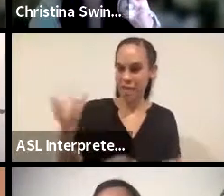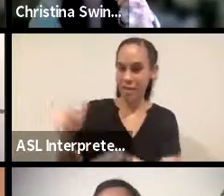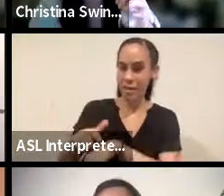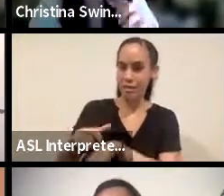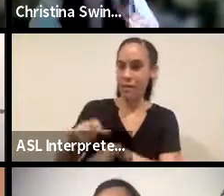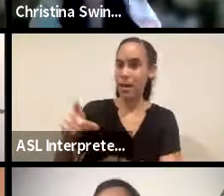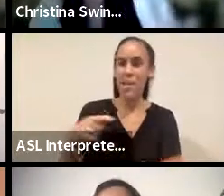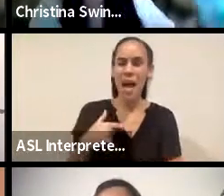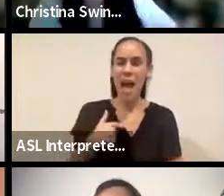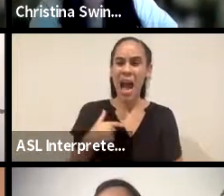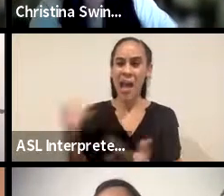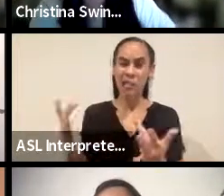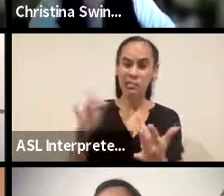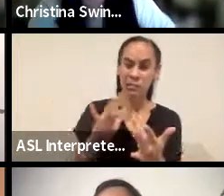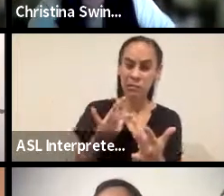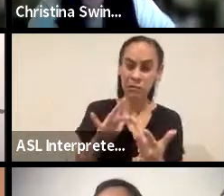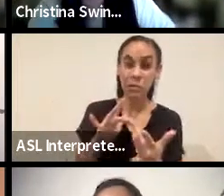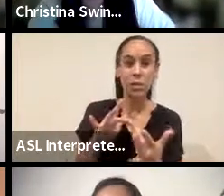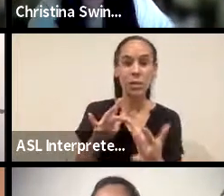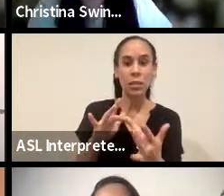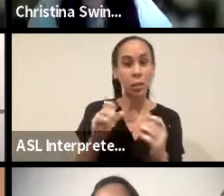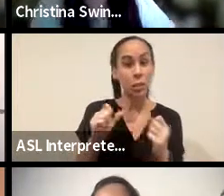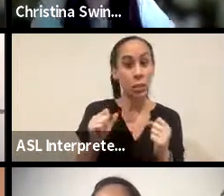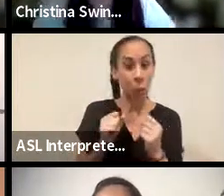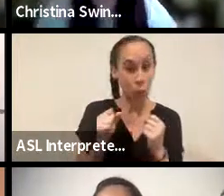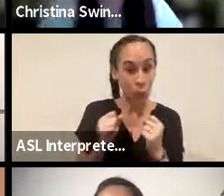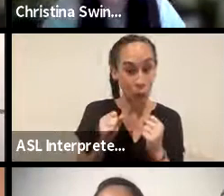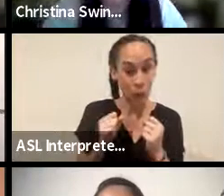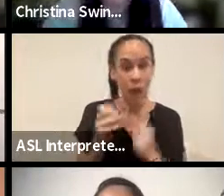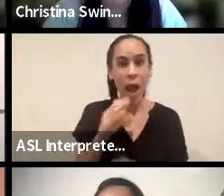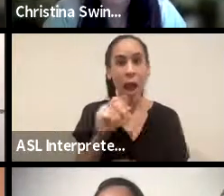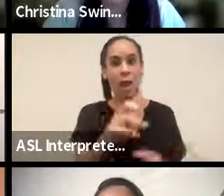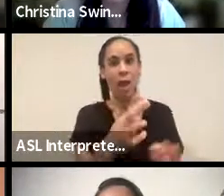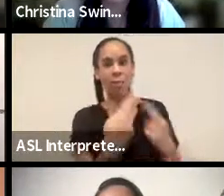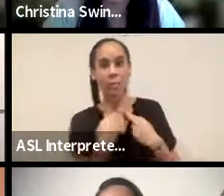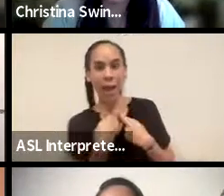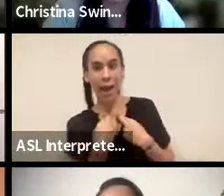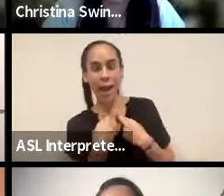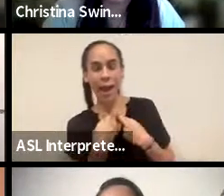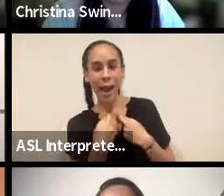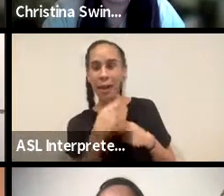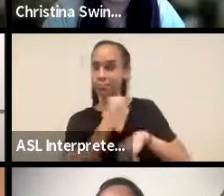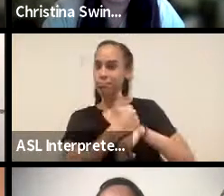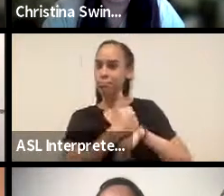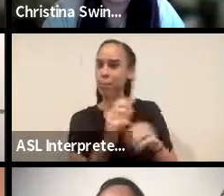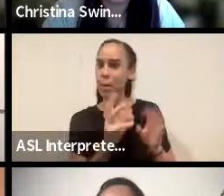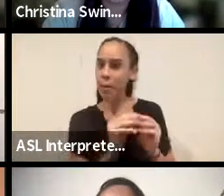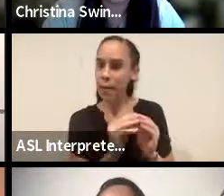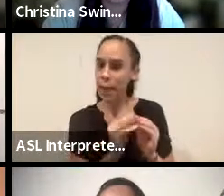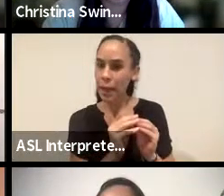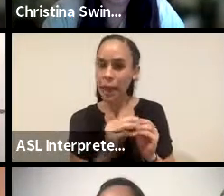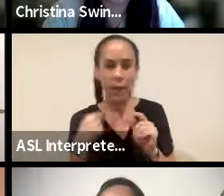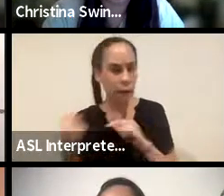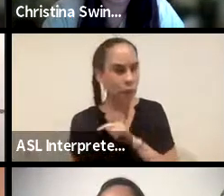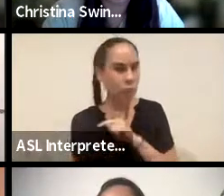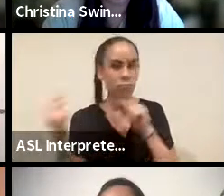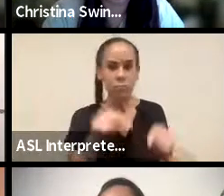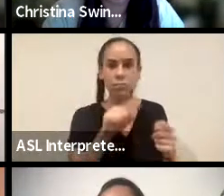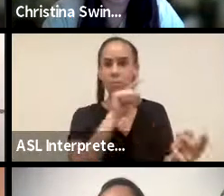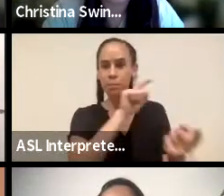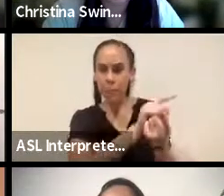cold, and they responded and set up a meeting. I came out here, met with